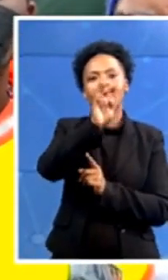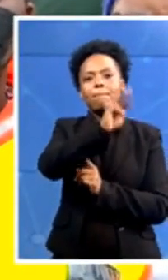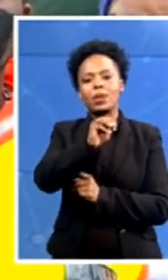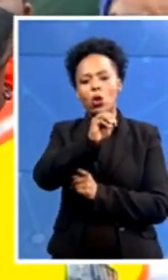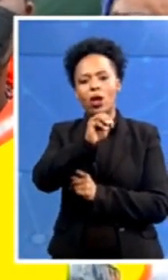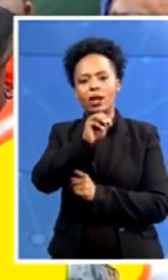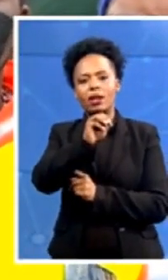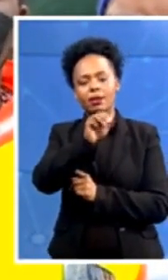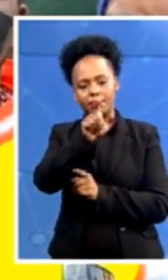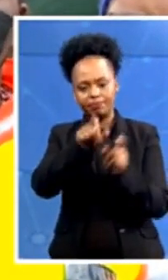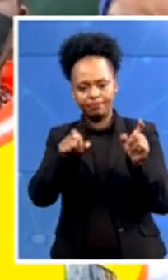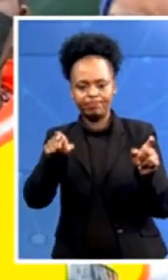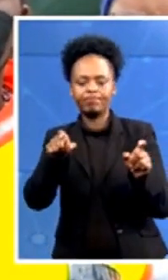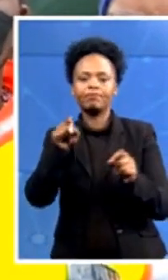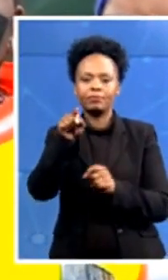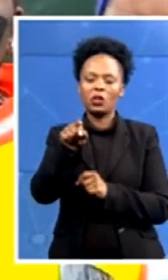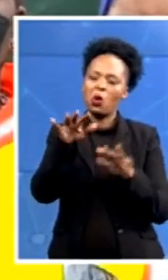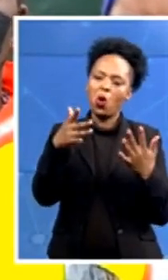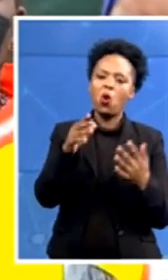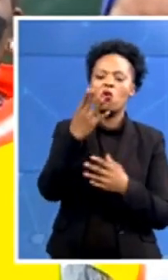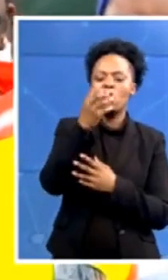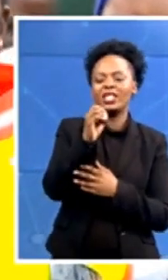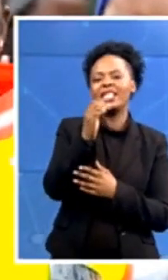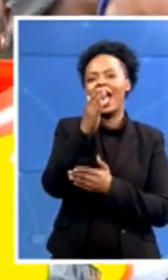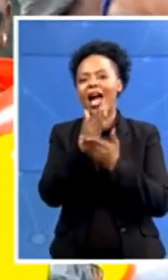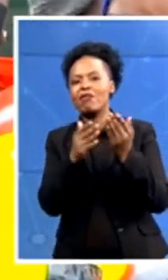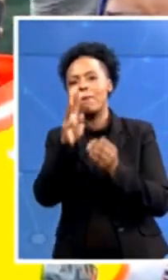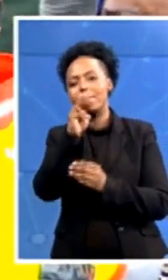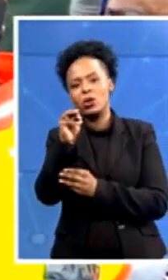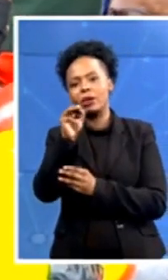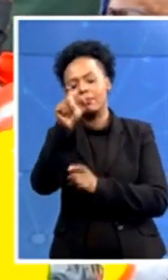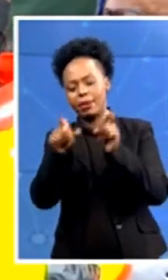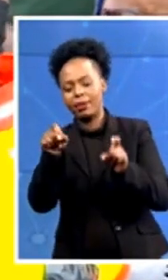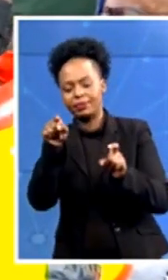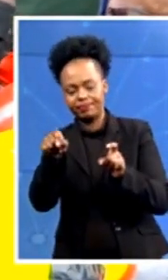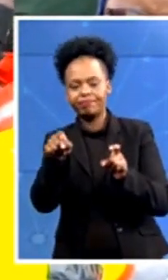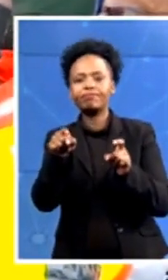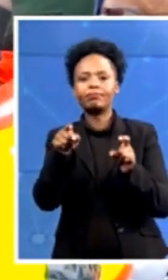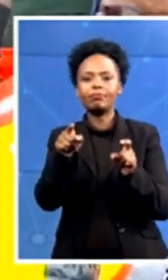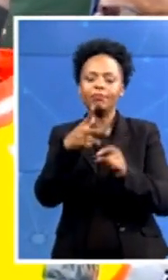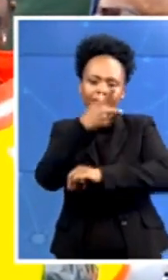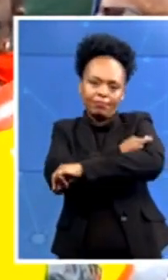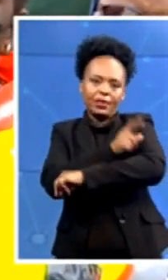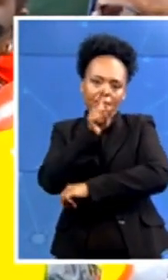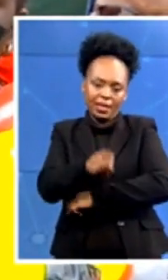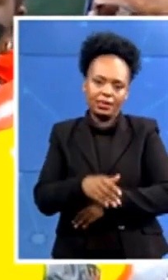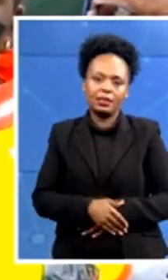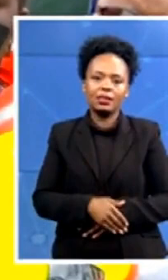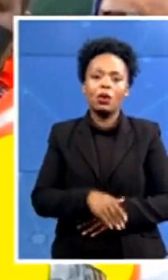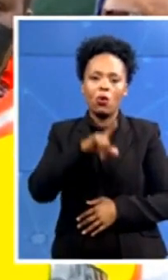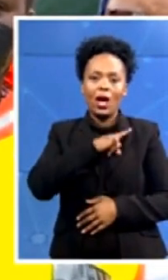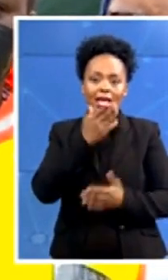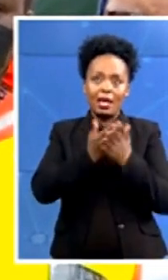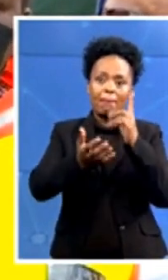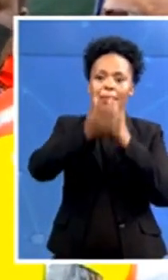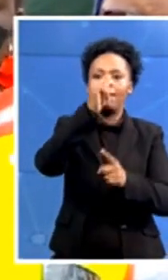people. If we do that amongst the adult population, we'll have covered the 70%. So that's why we're here with the MEC